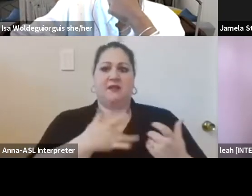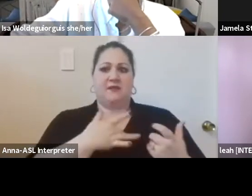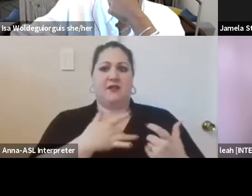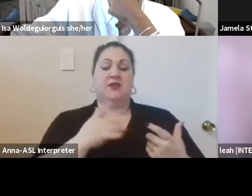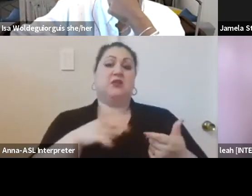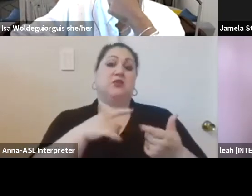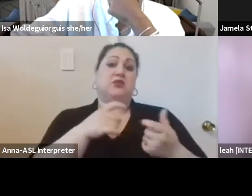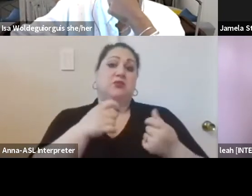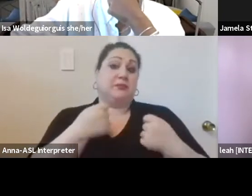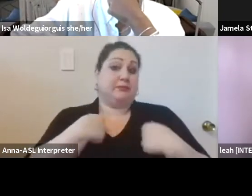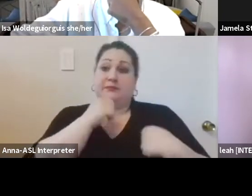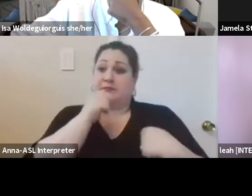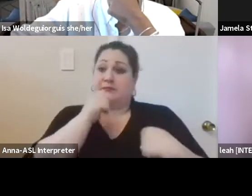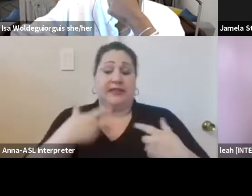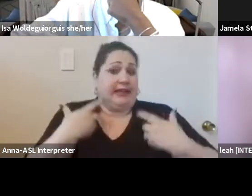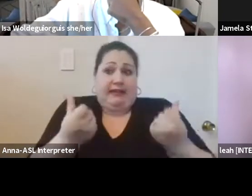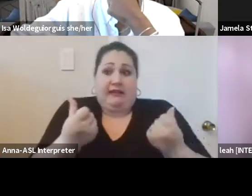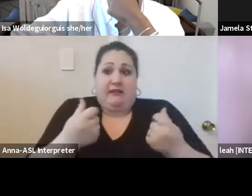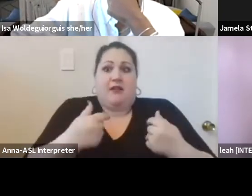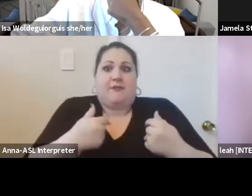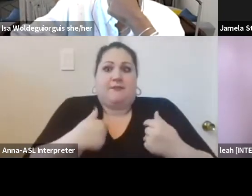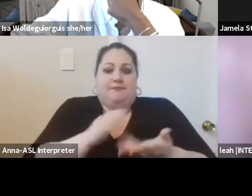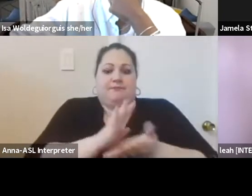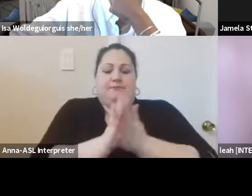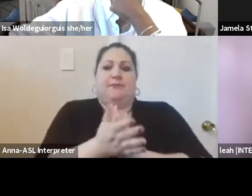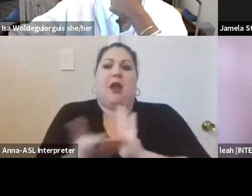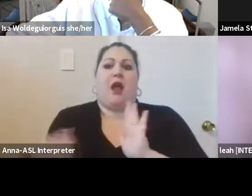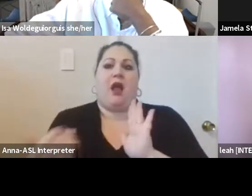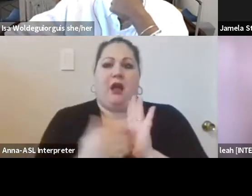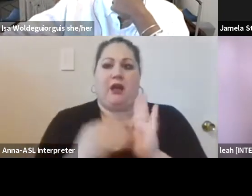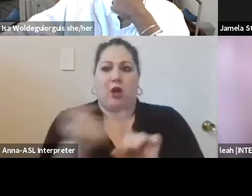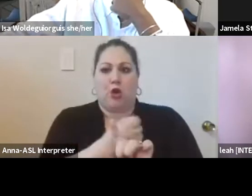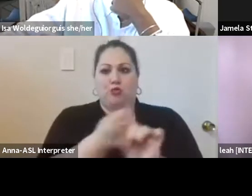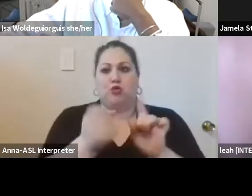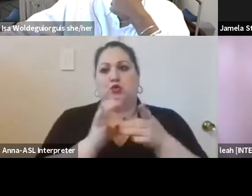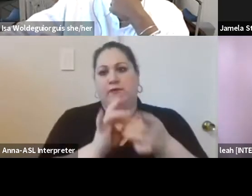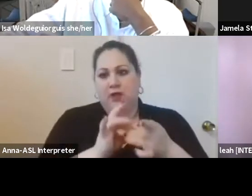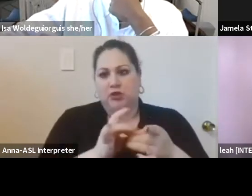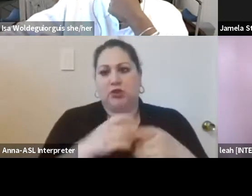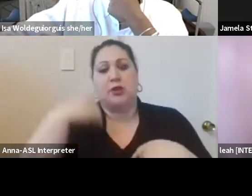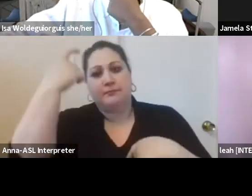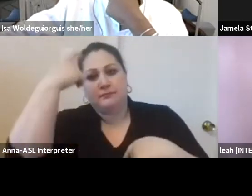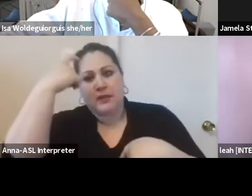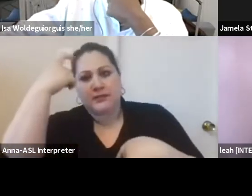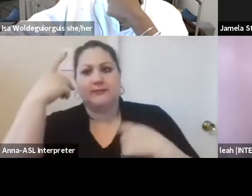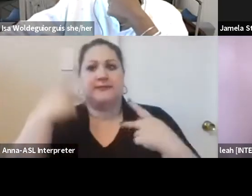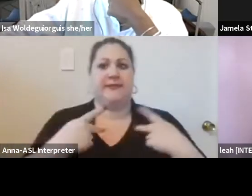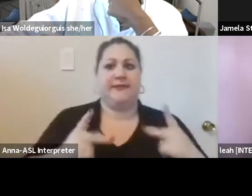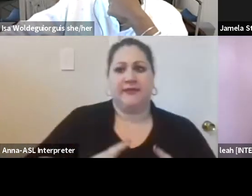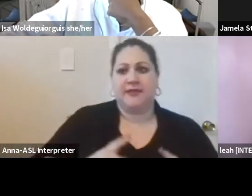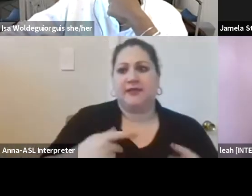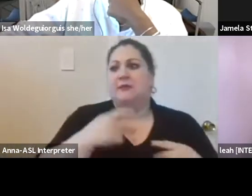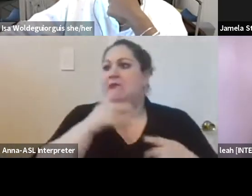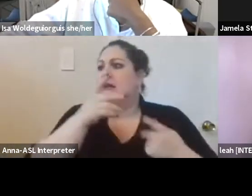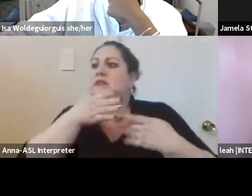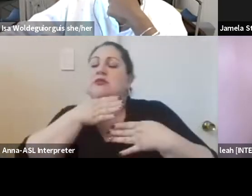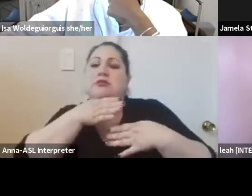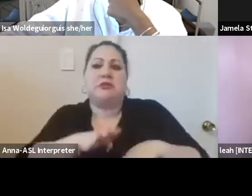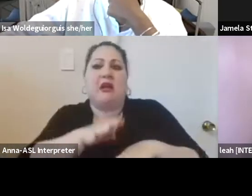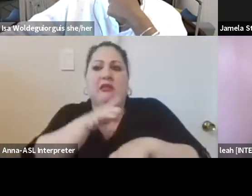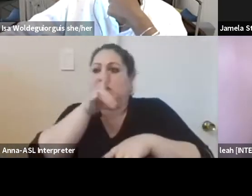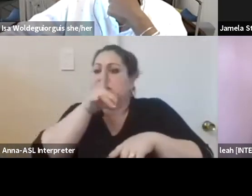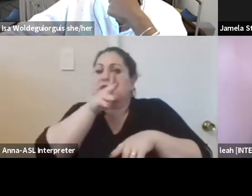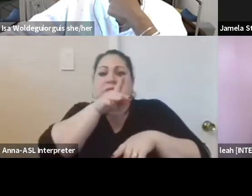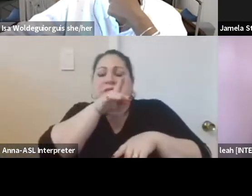abusive relationships, mentally and physically in so many ways. I couldn't speak, I was afraid, drowning with doubt and